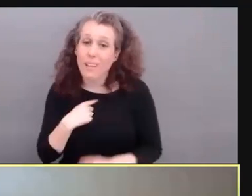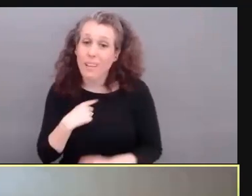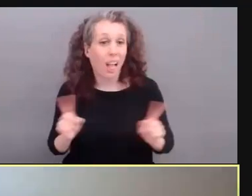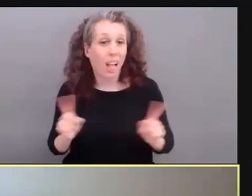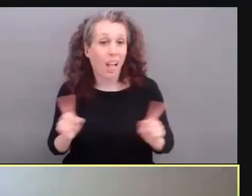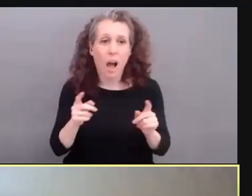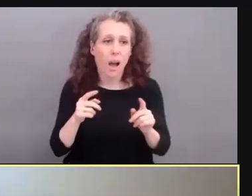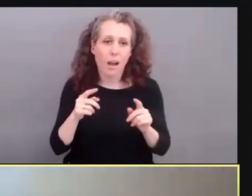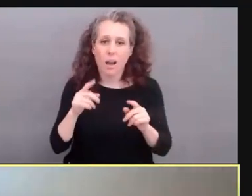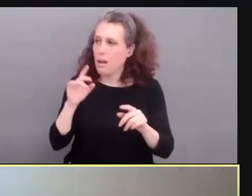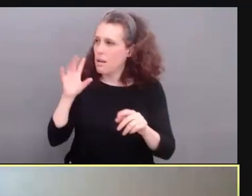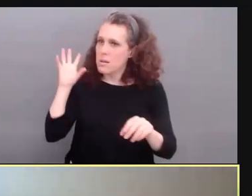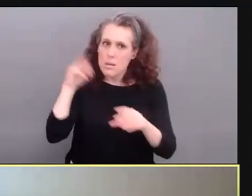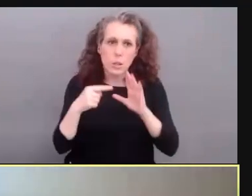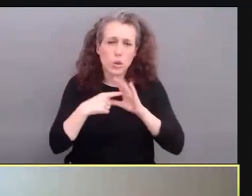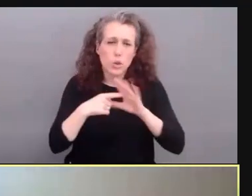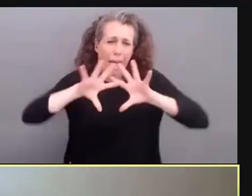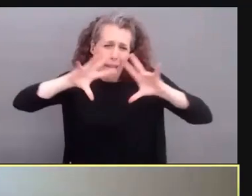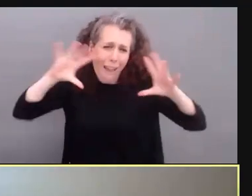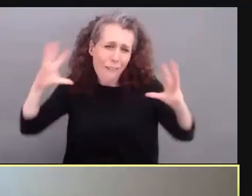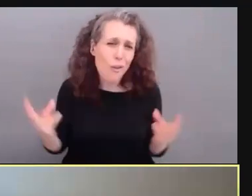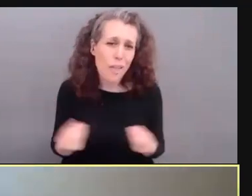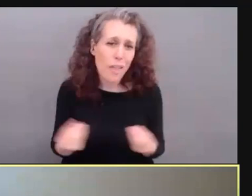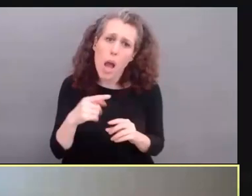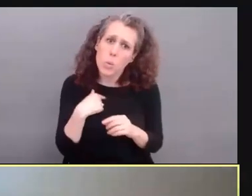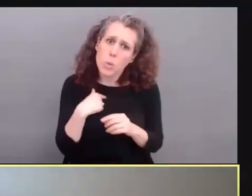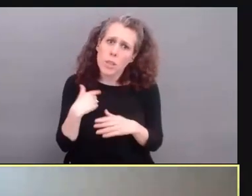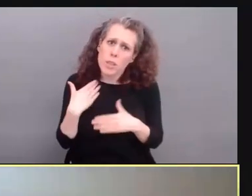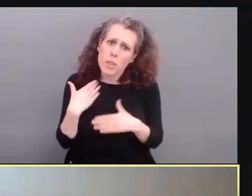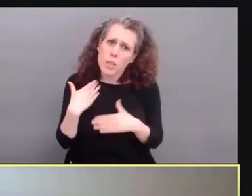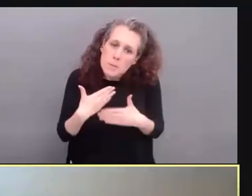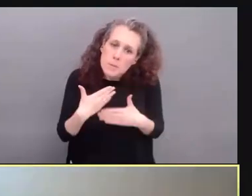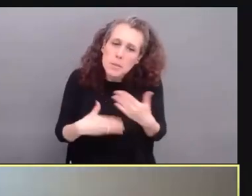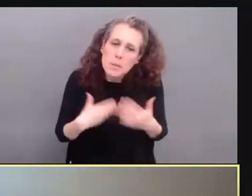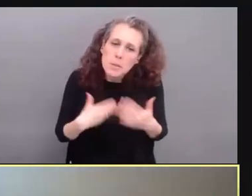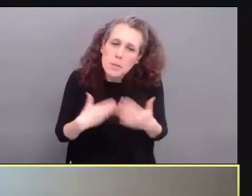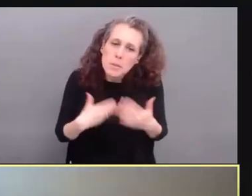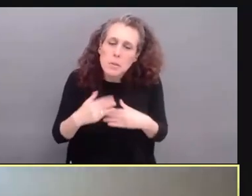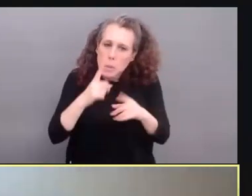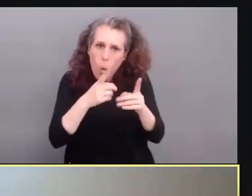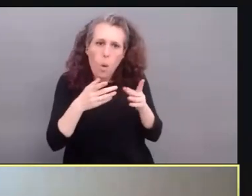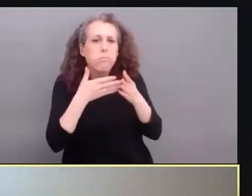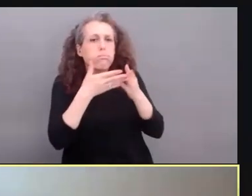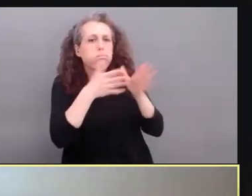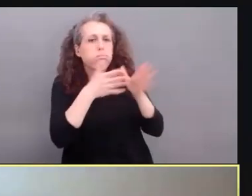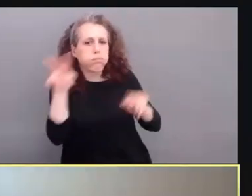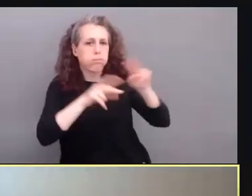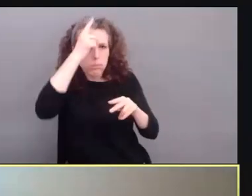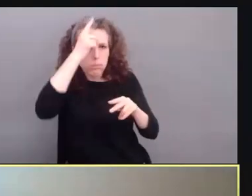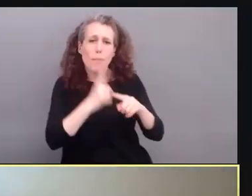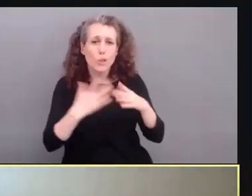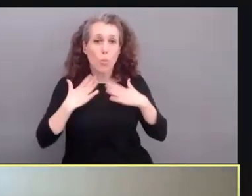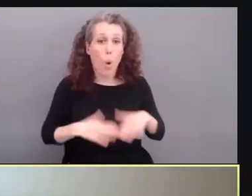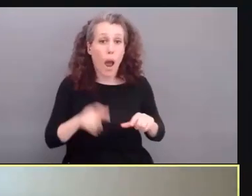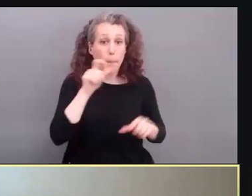but we'll try to do what we can to give a good overview and also make it more interesting for people